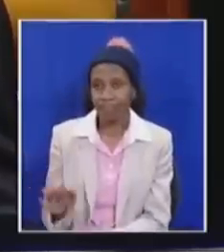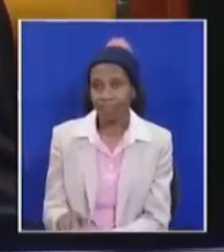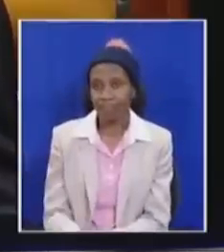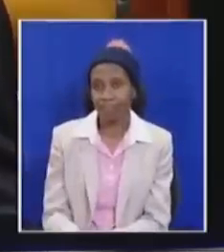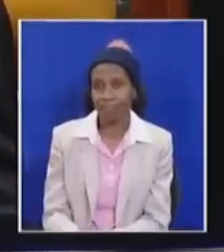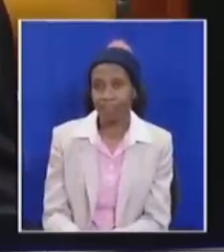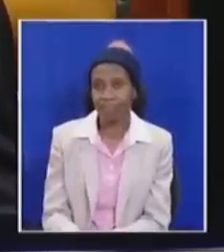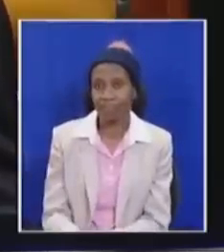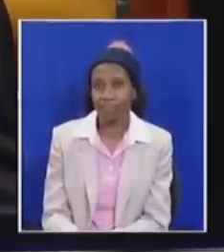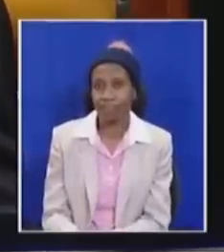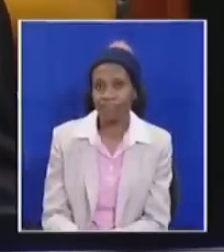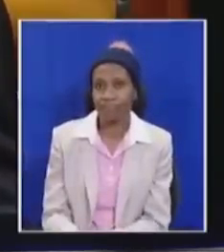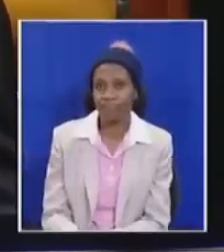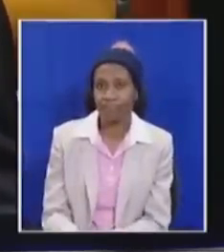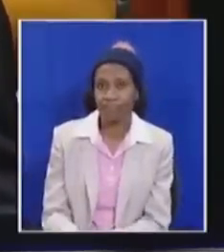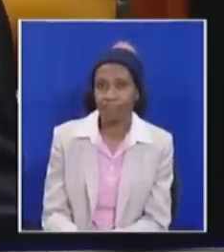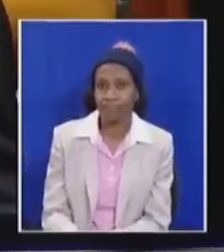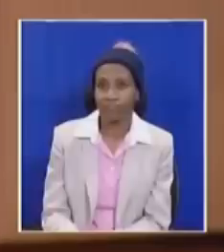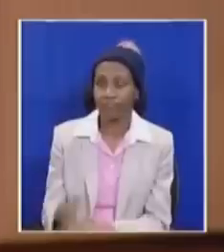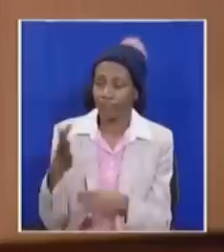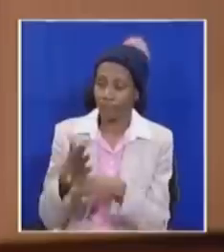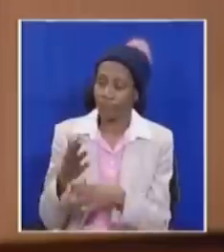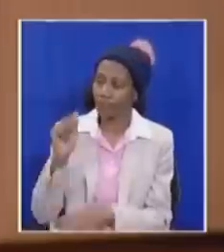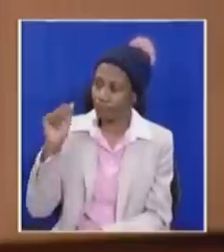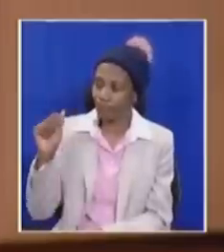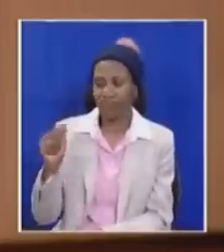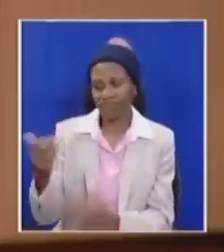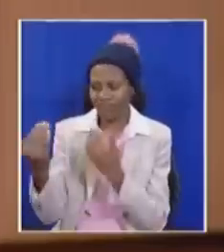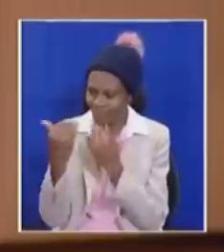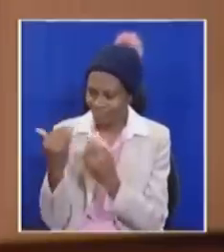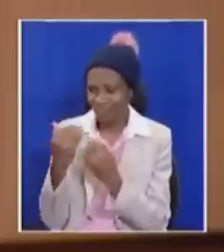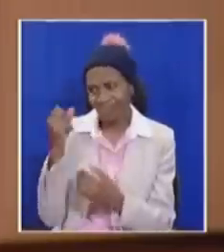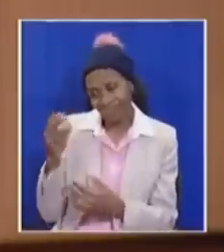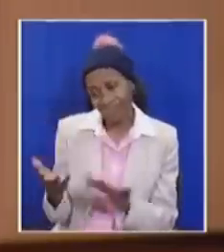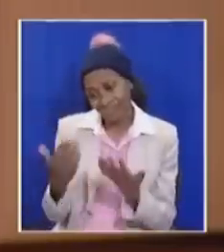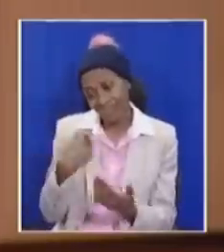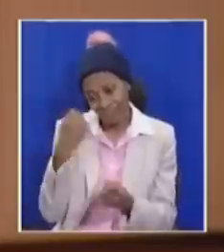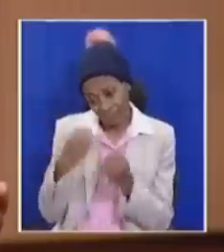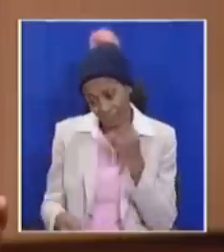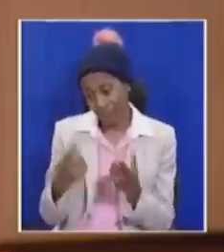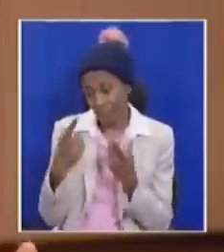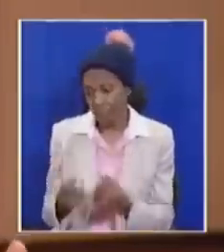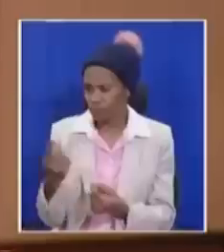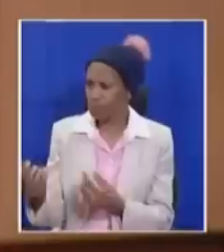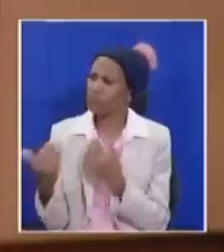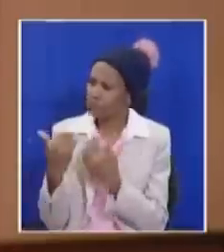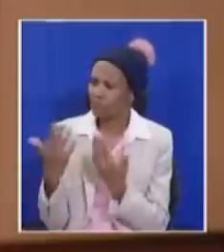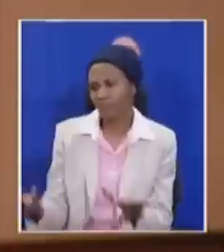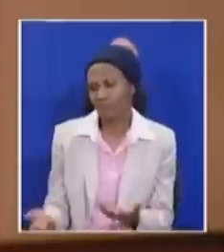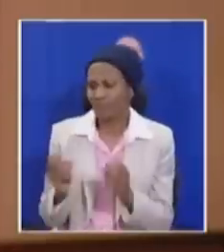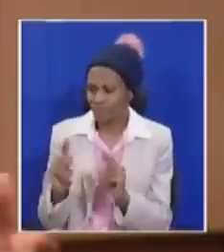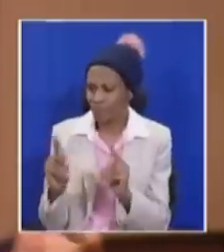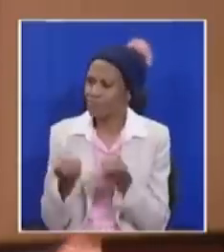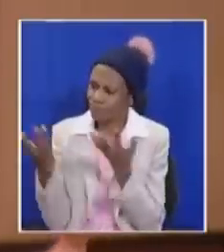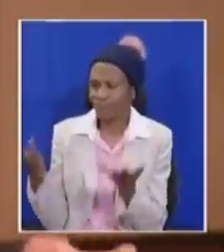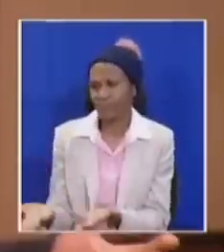Honorable DP, your job as a DP is to educate me where you think I've made a mistake. I'm giving you that opportunity to do so. You